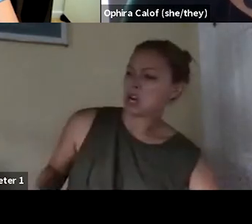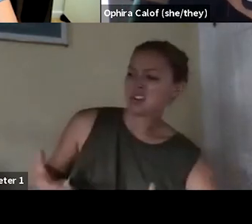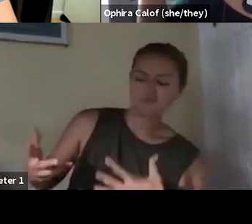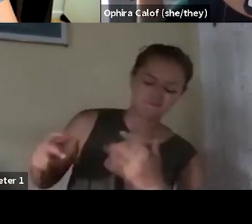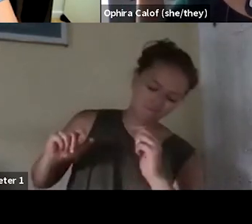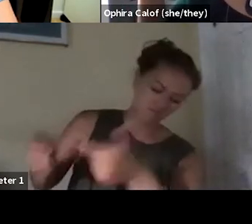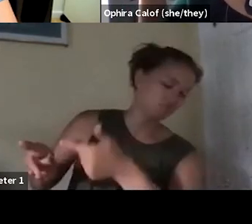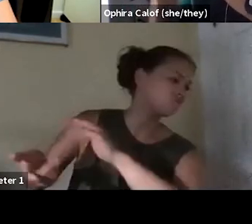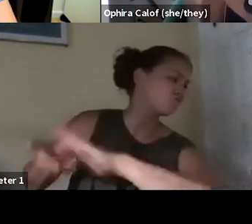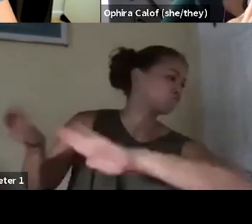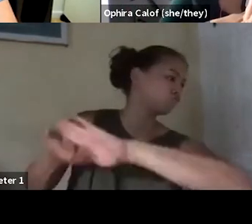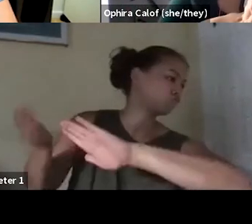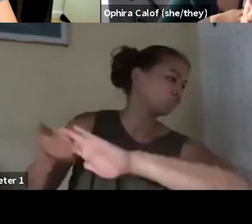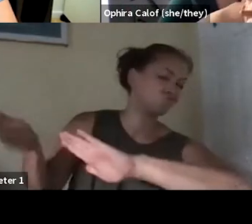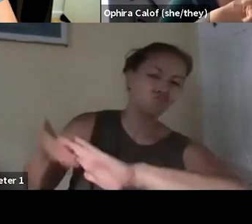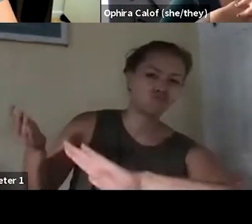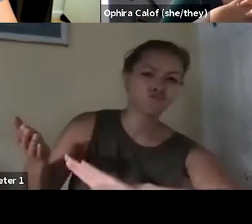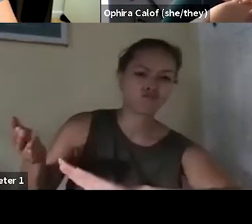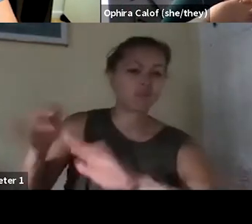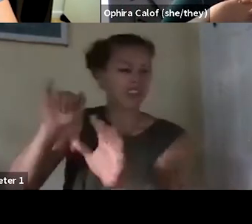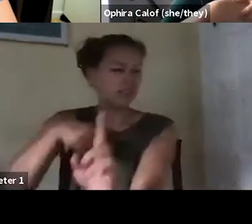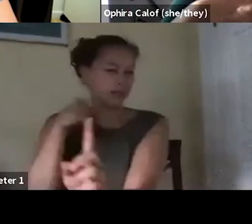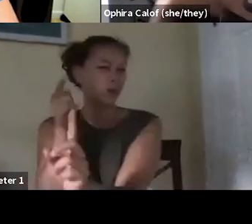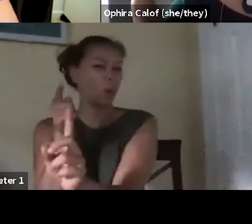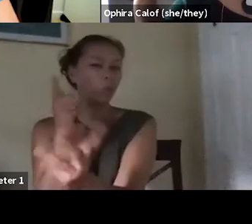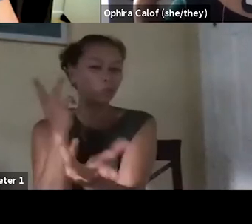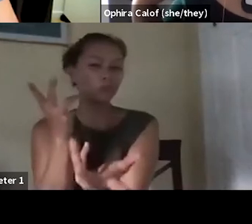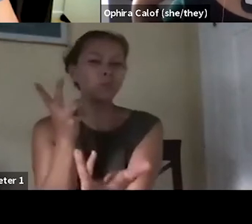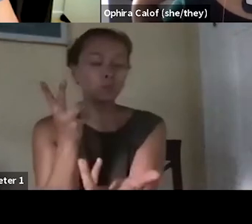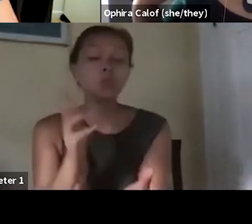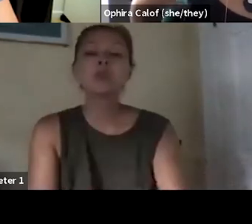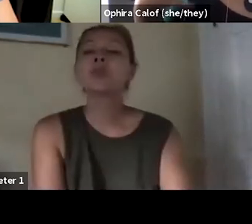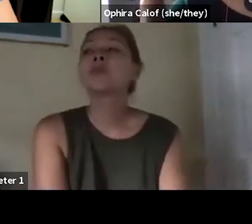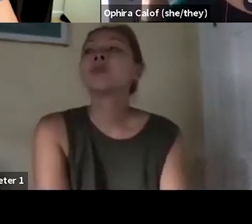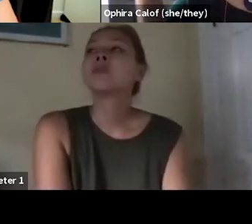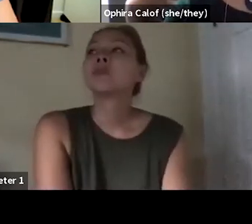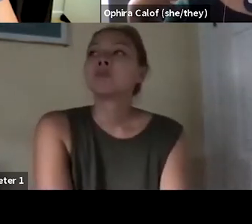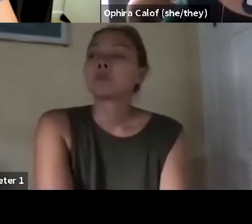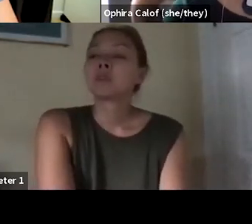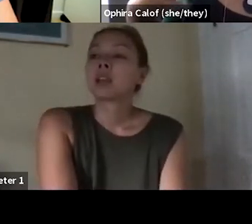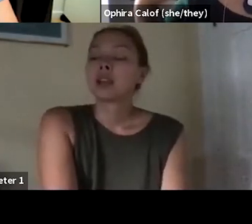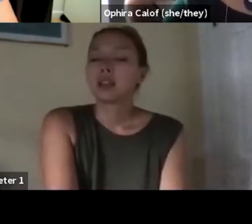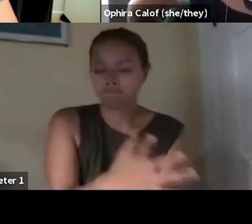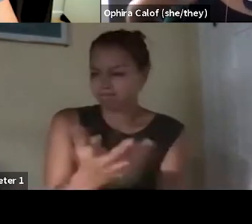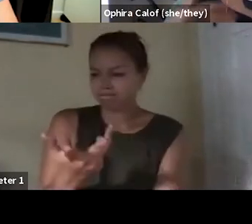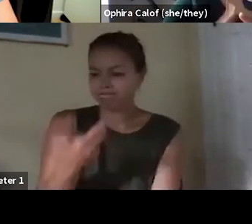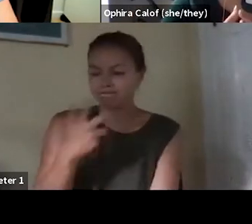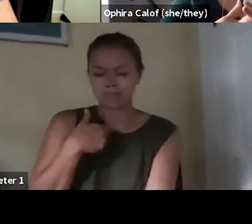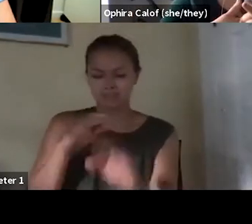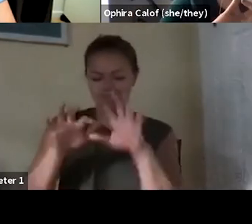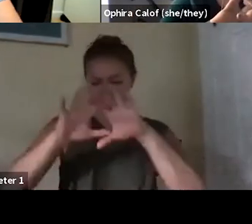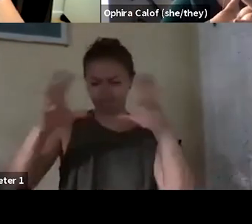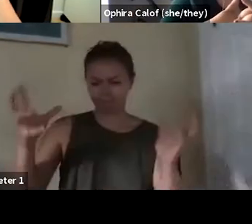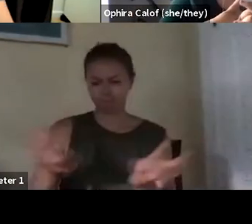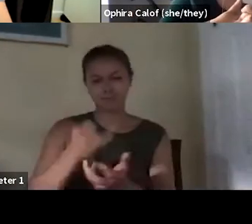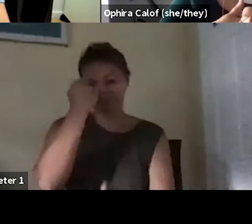feelings and have a moment, essentially. And that came out of the idea that I have found myself for